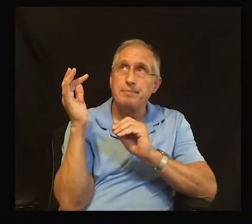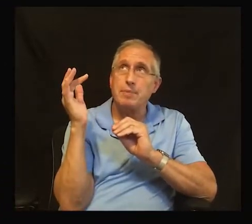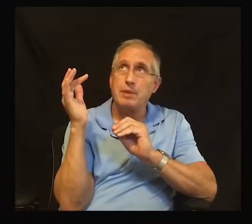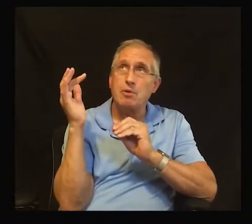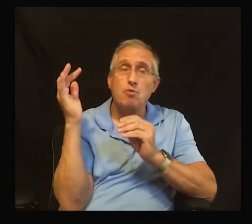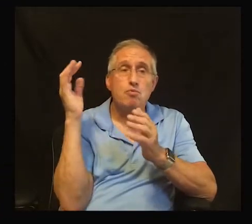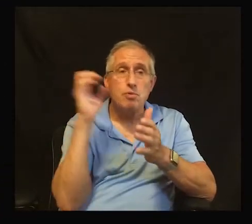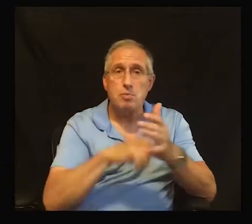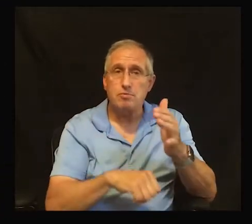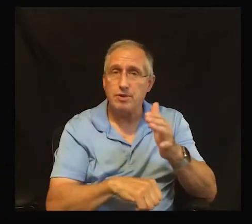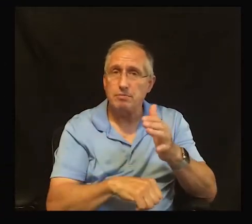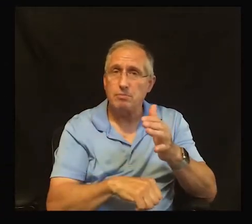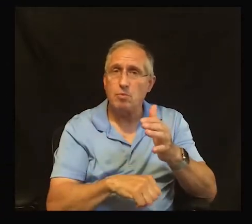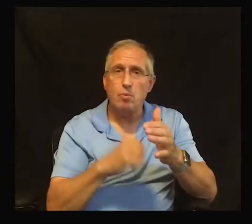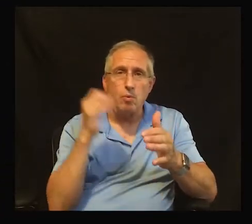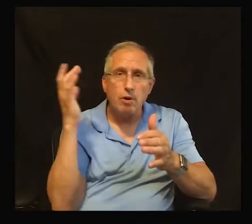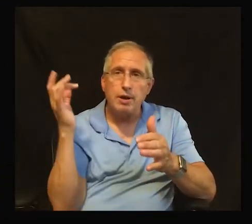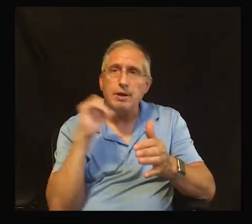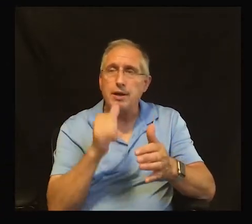Why don't you take it away?